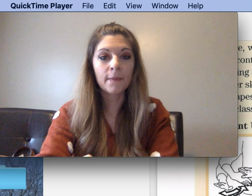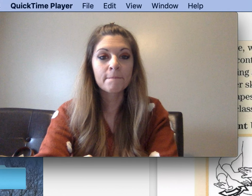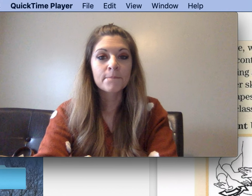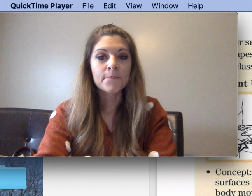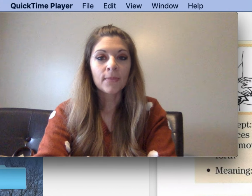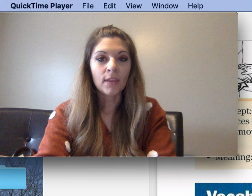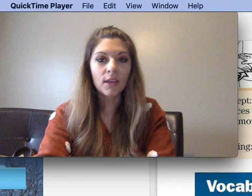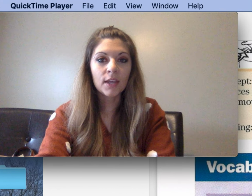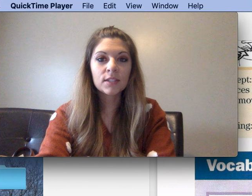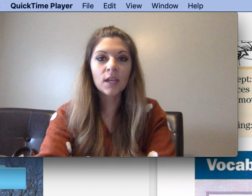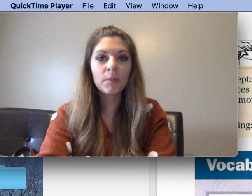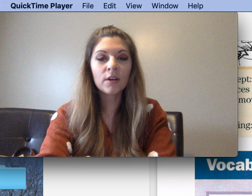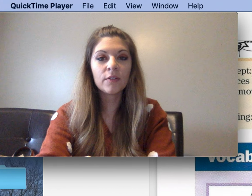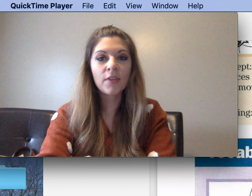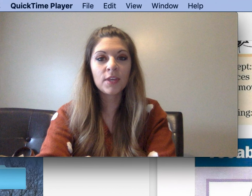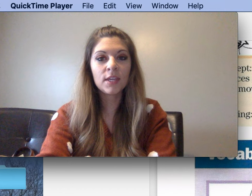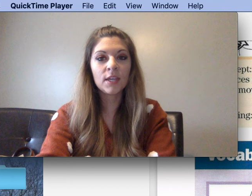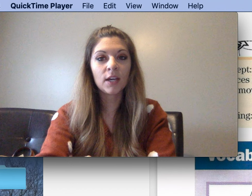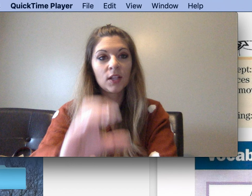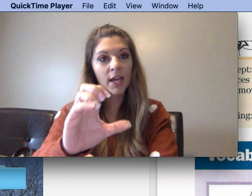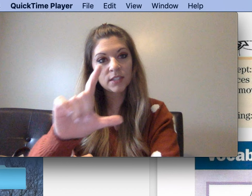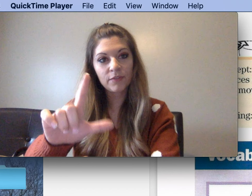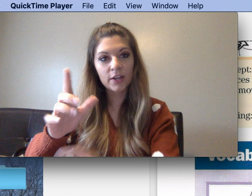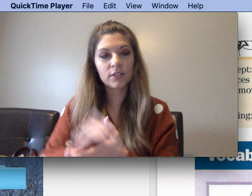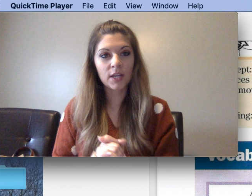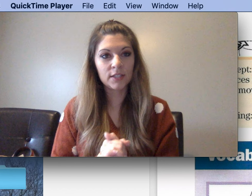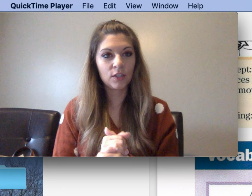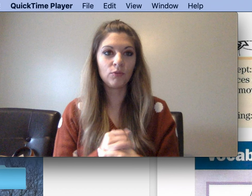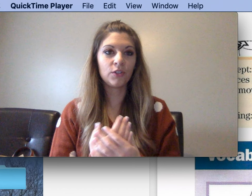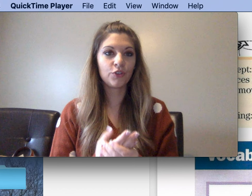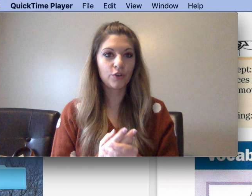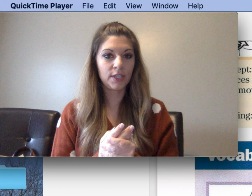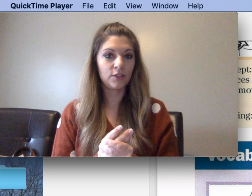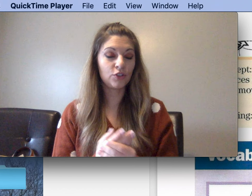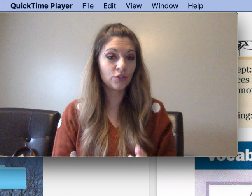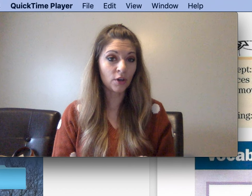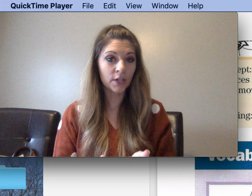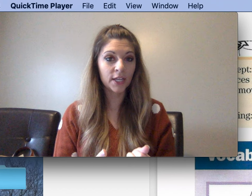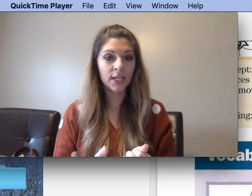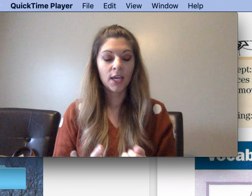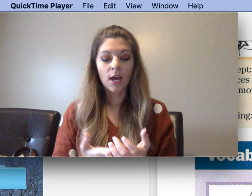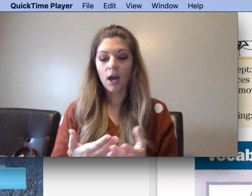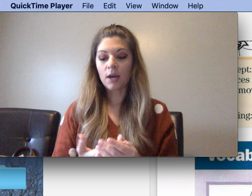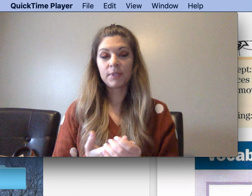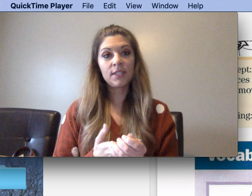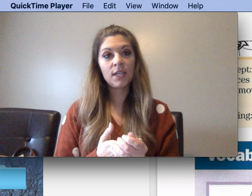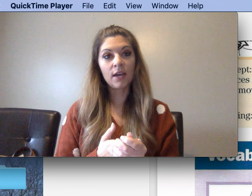minute. And some of the classifier signs that you need to know to get started,